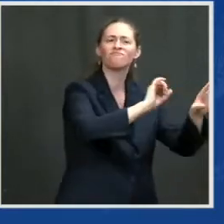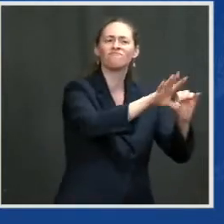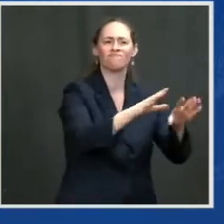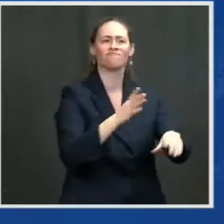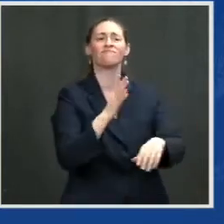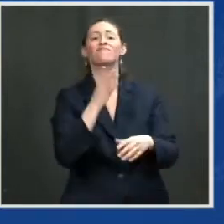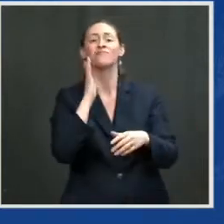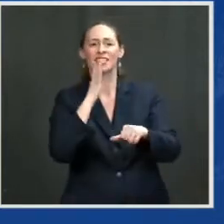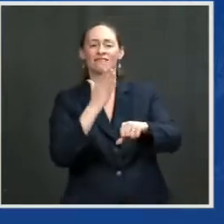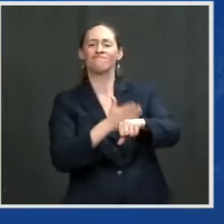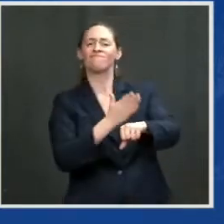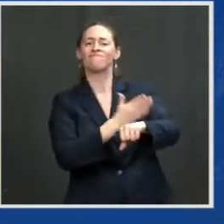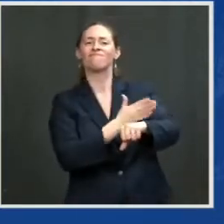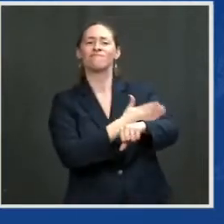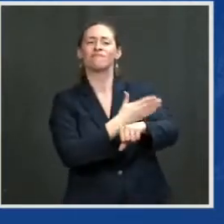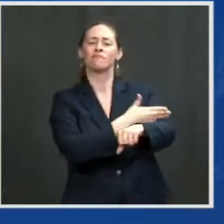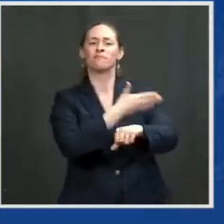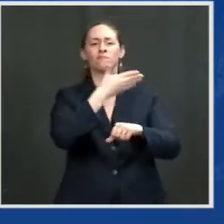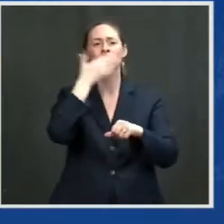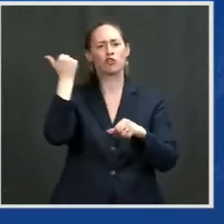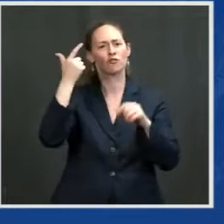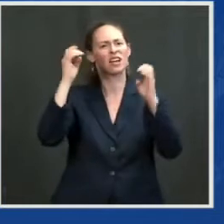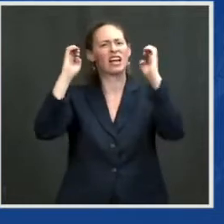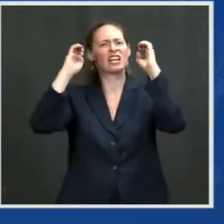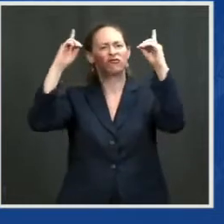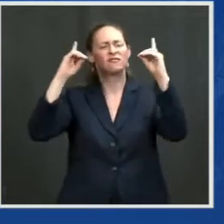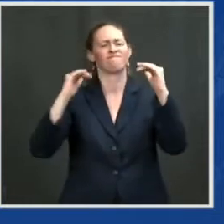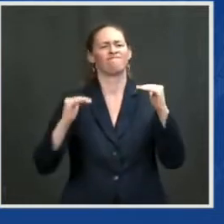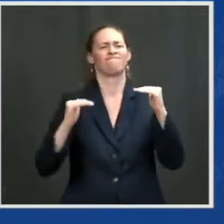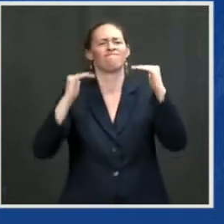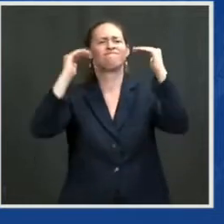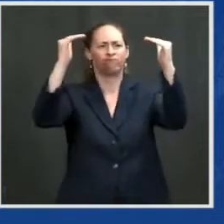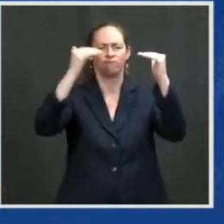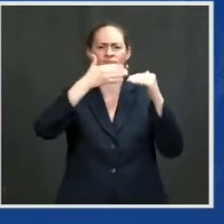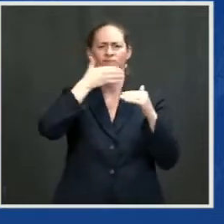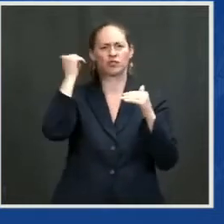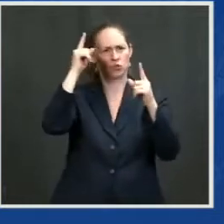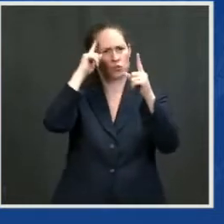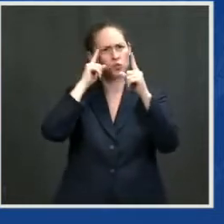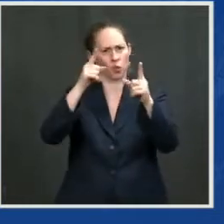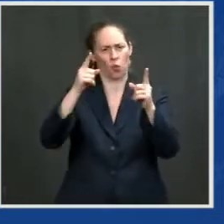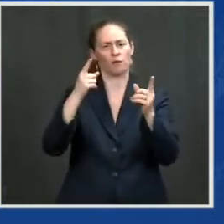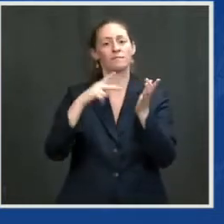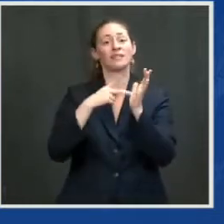have 14 years of school, from 2 years of 3 and 5